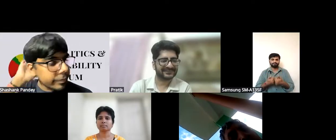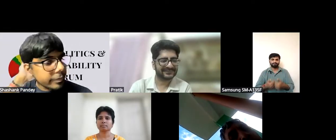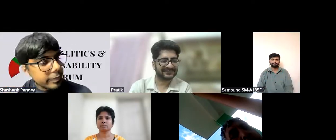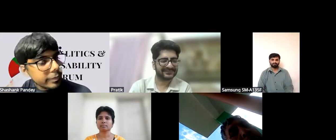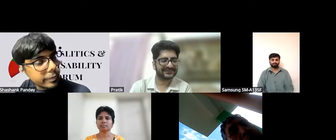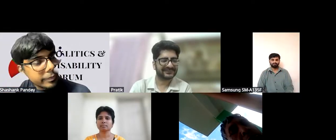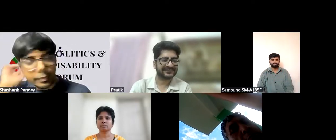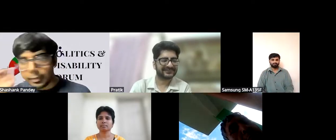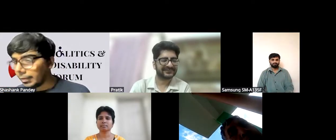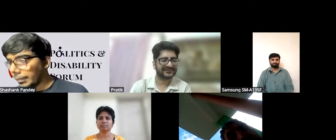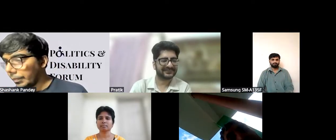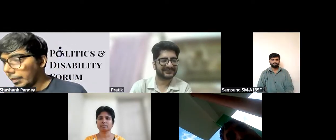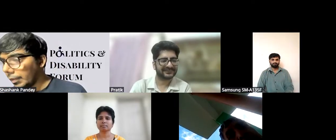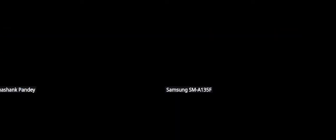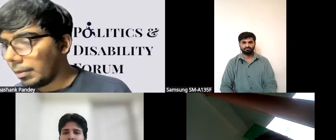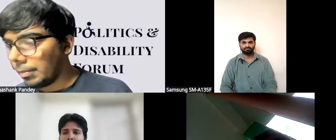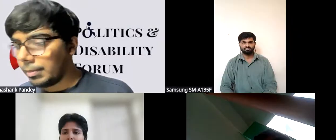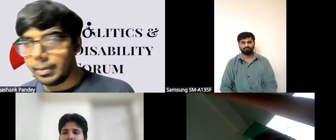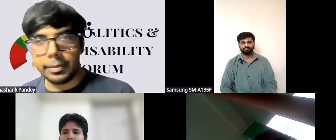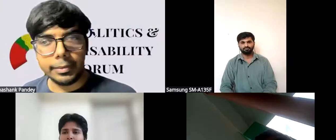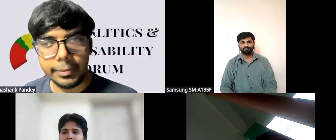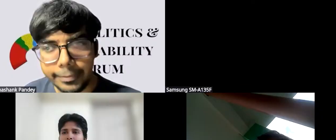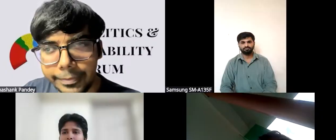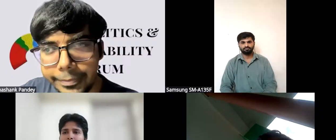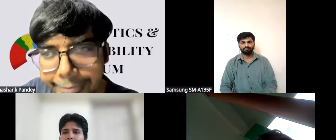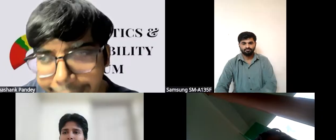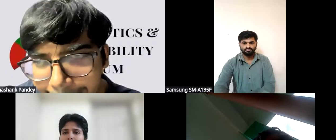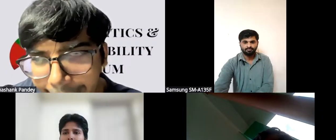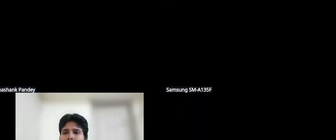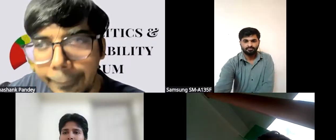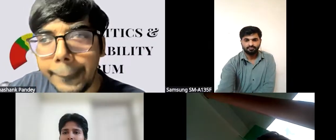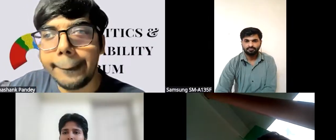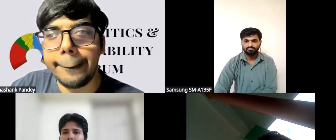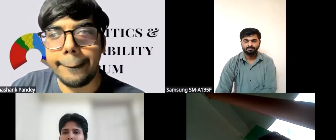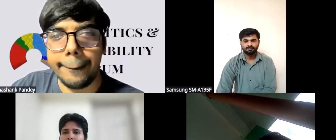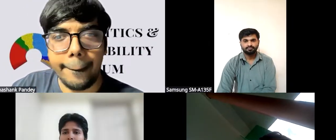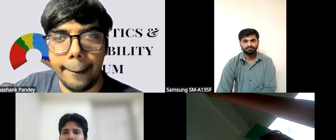much. Thank you. Thank you. Thank